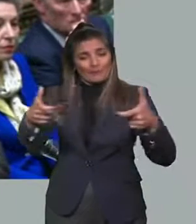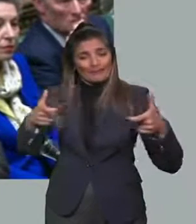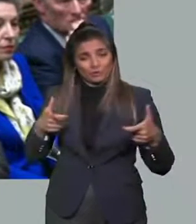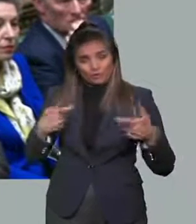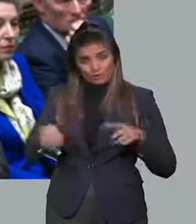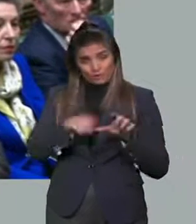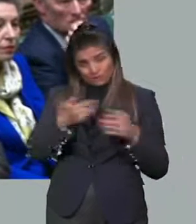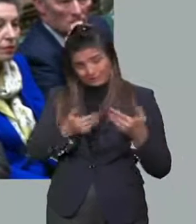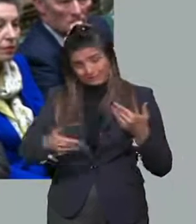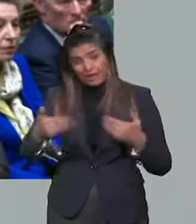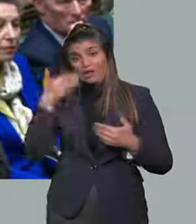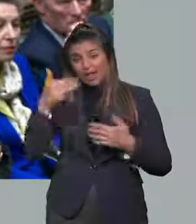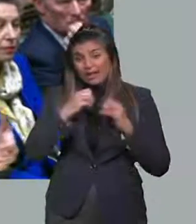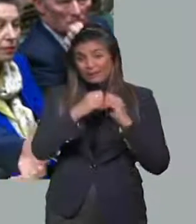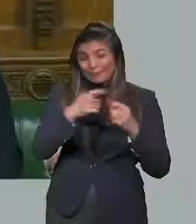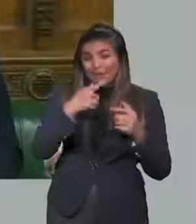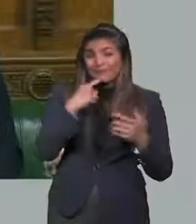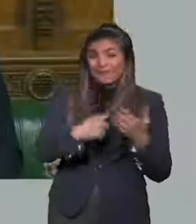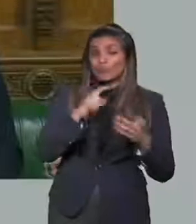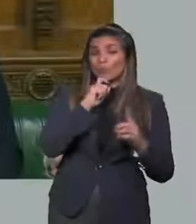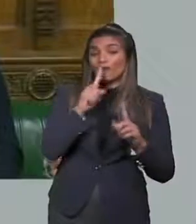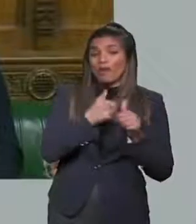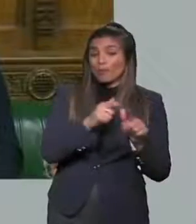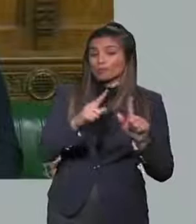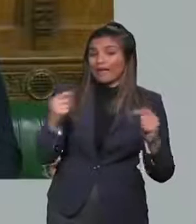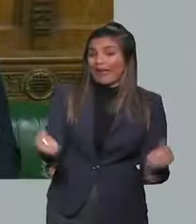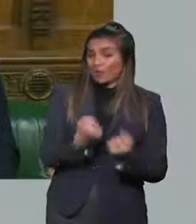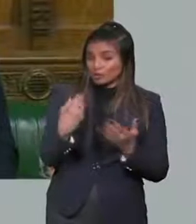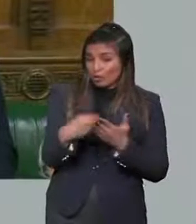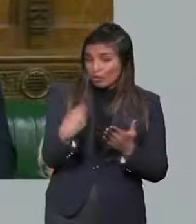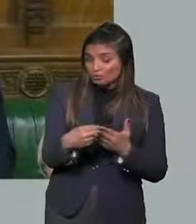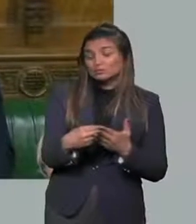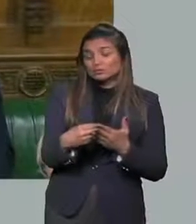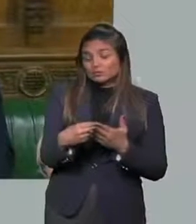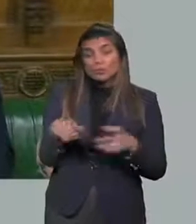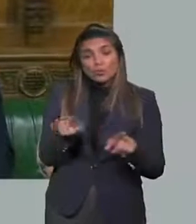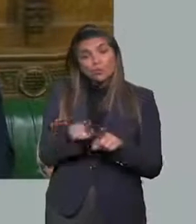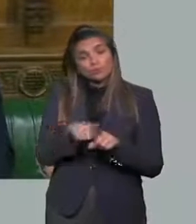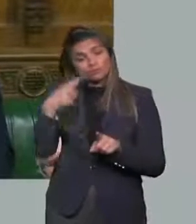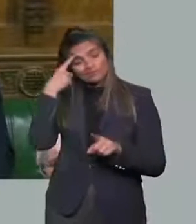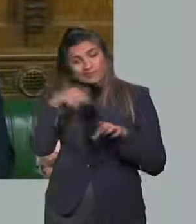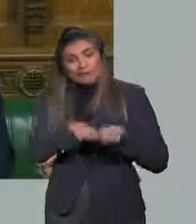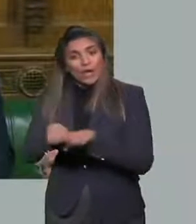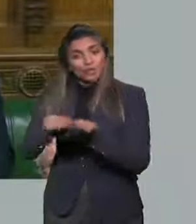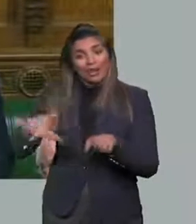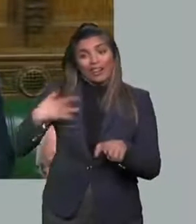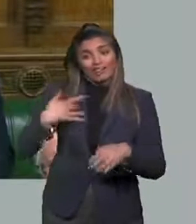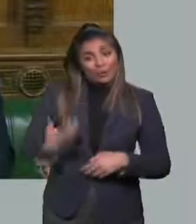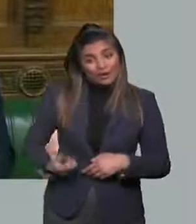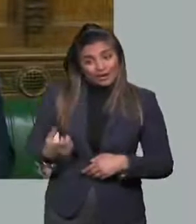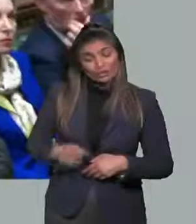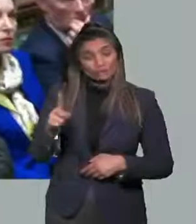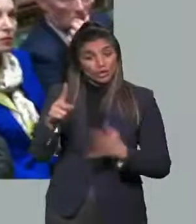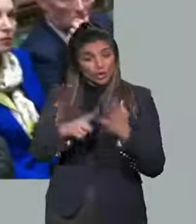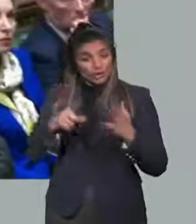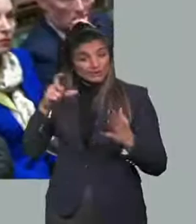to help with energy bills, the rest to deal with the wider cost of living issues. That includes raising the national living wage. On UC that he mentions,